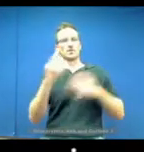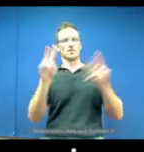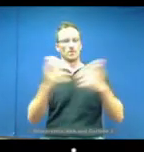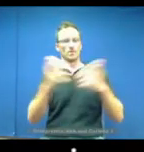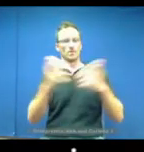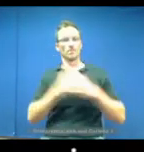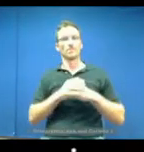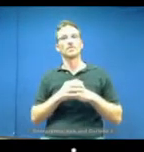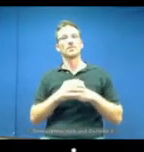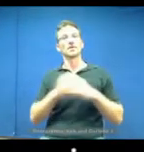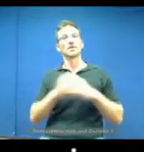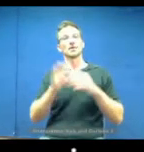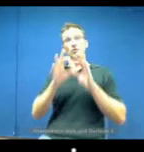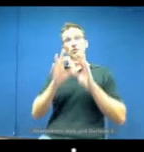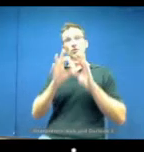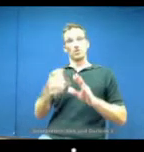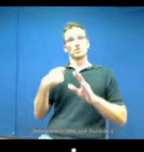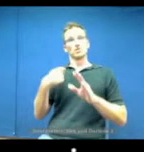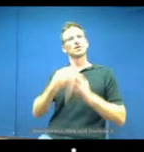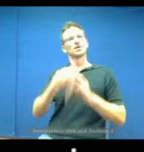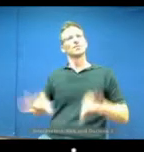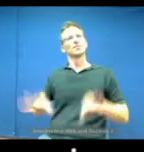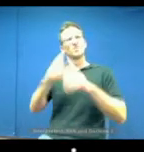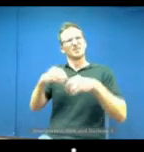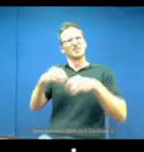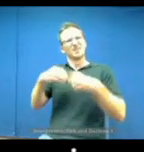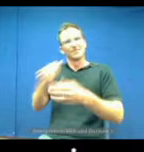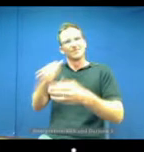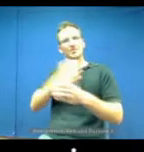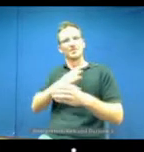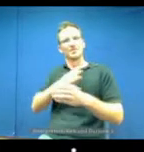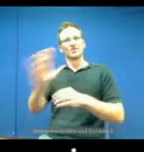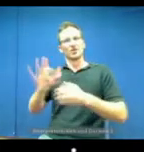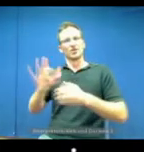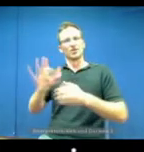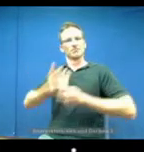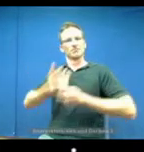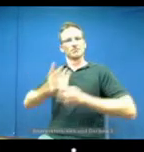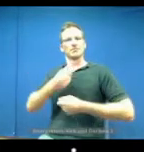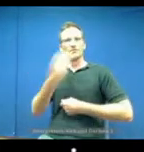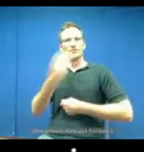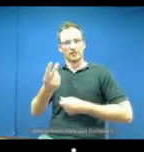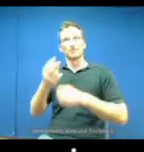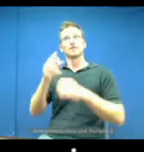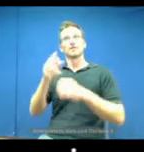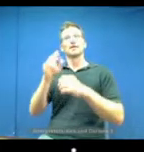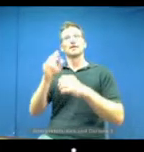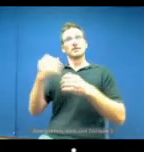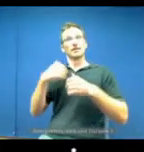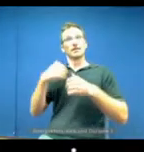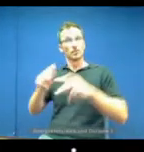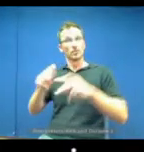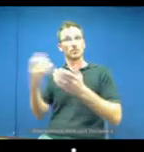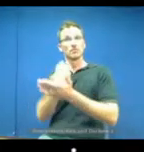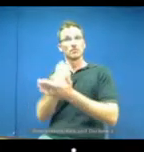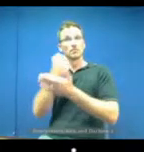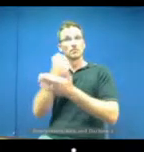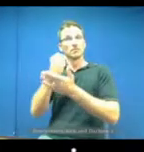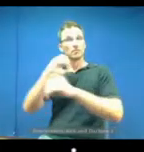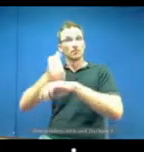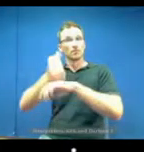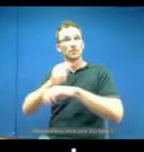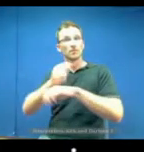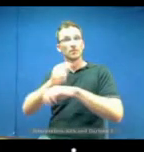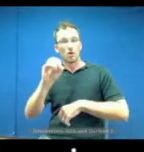woman's voice, to her opportunity in obtaining the permanent restraining order, and to her probability of keeping